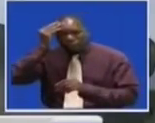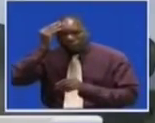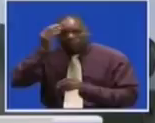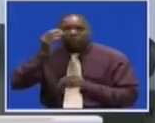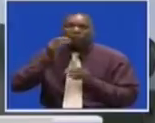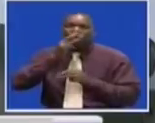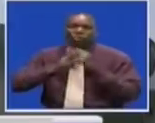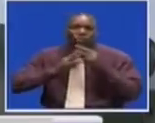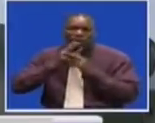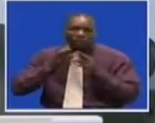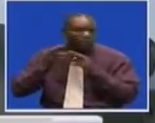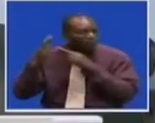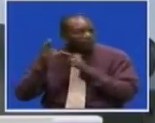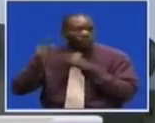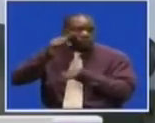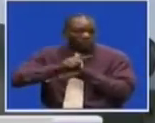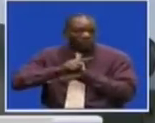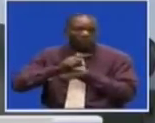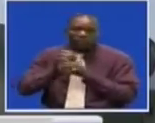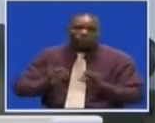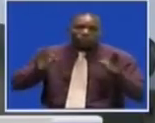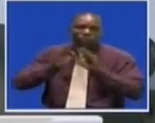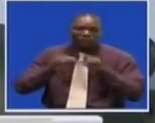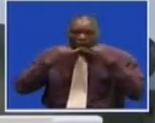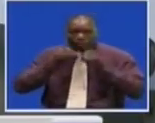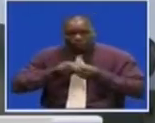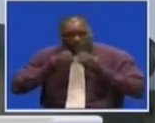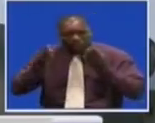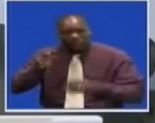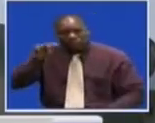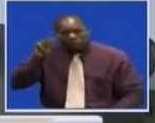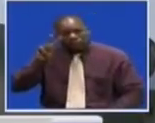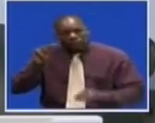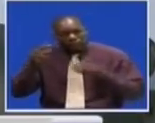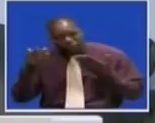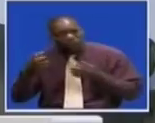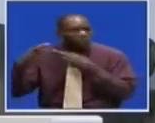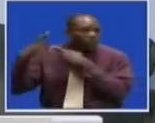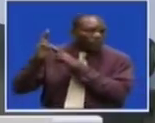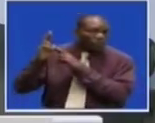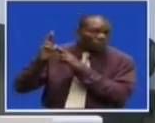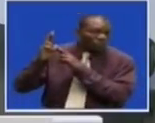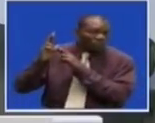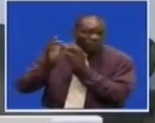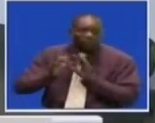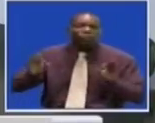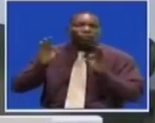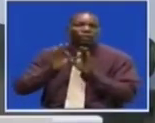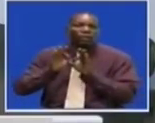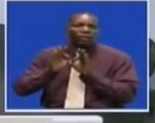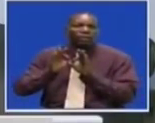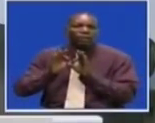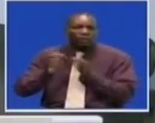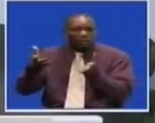World Radio Day. In dissemination of information, both television and radio are extremely important. And we